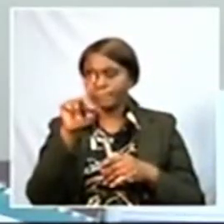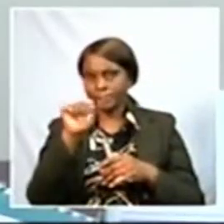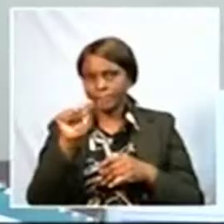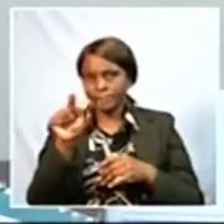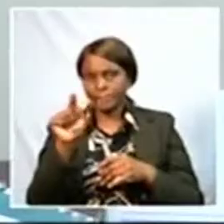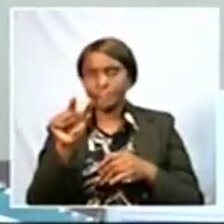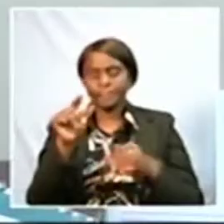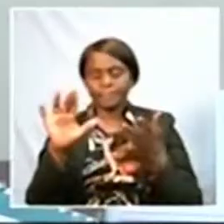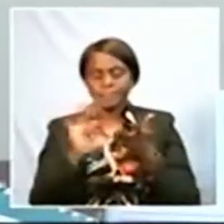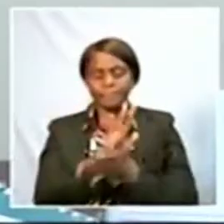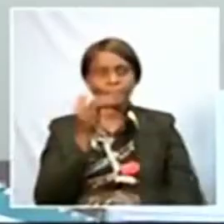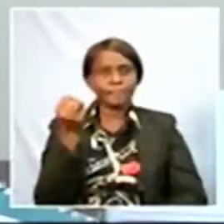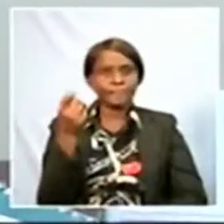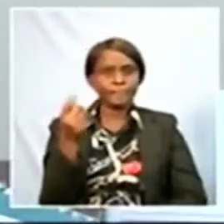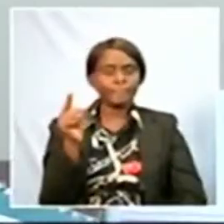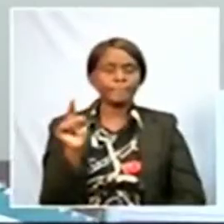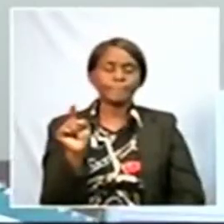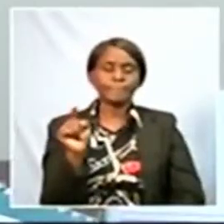query on page 11.